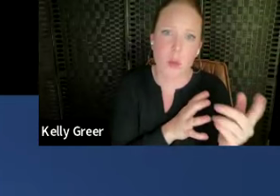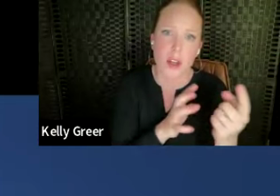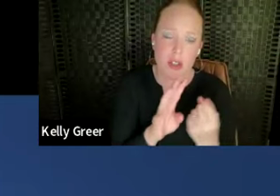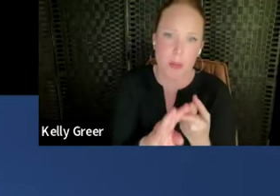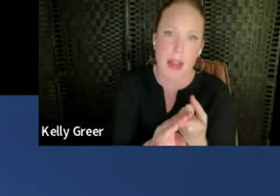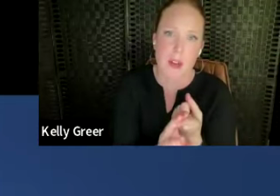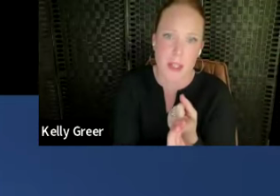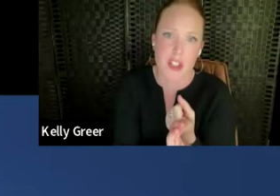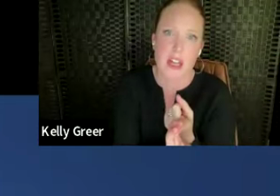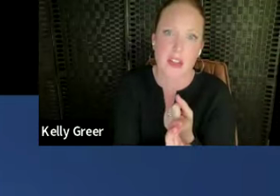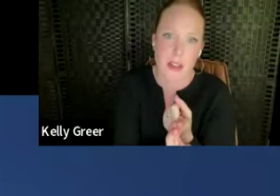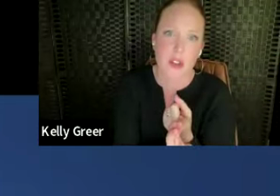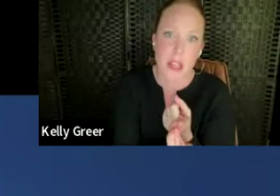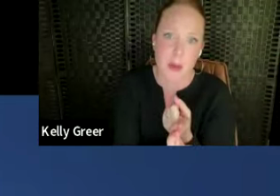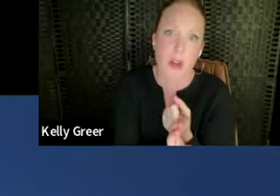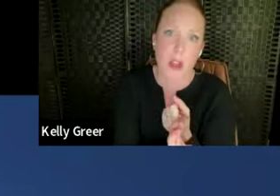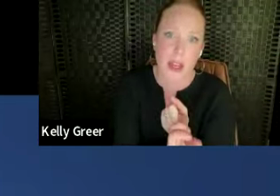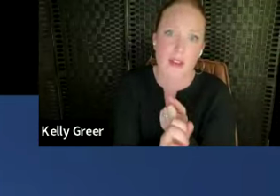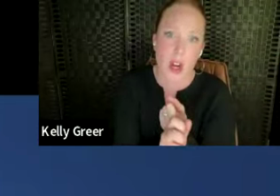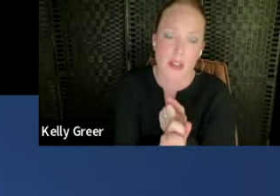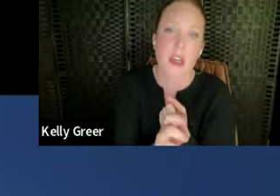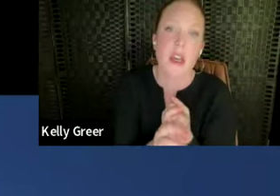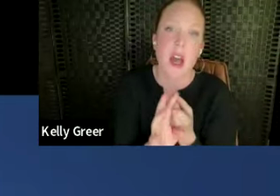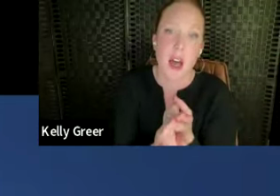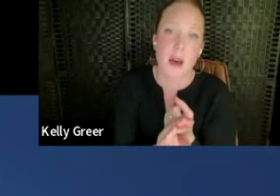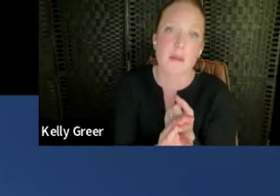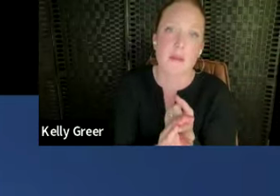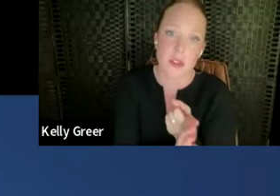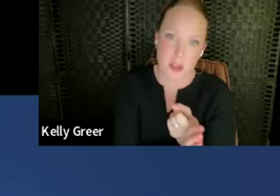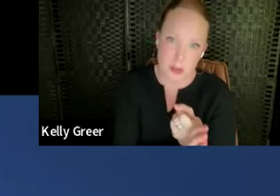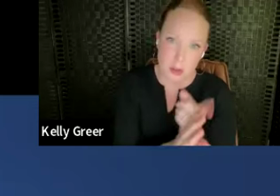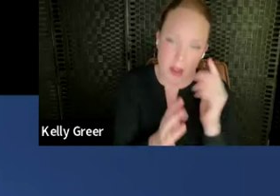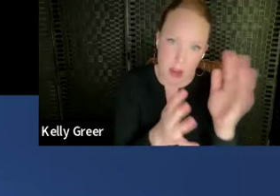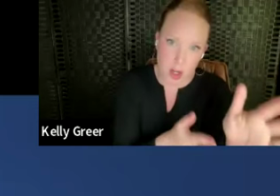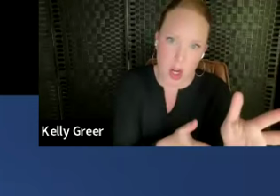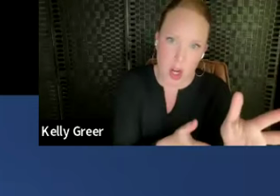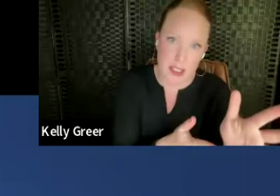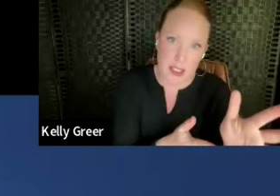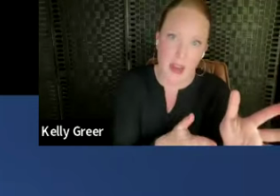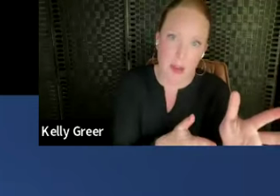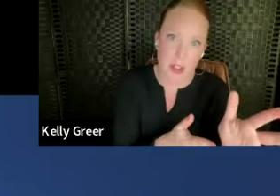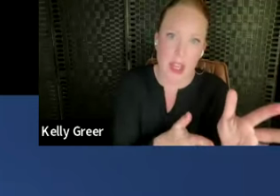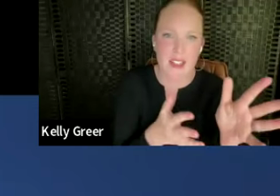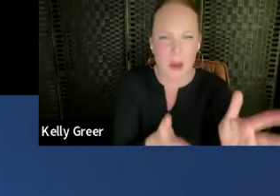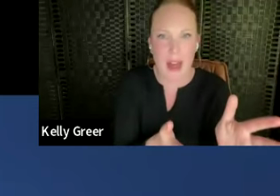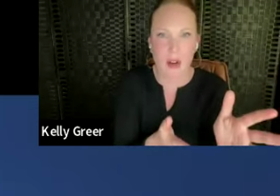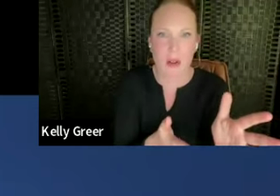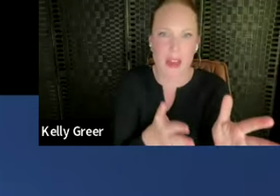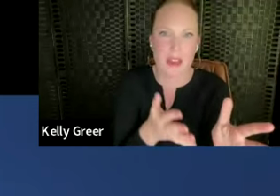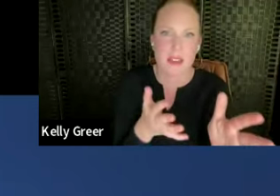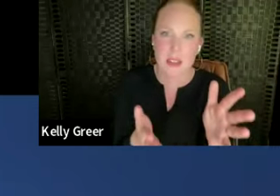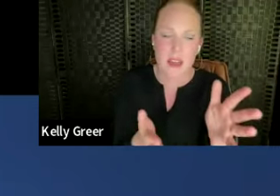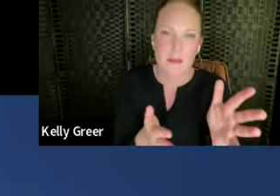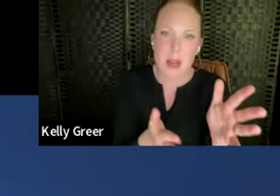because that was one consumer had reached out several times, one client of ours, in regards to that. And we realized,